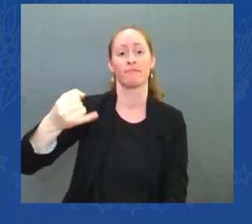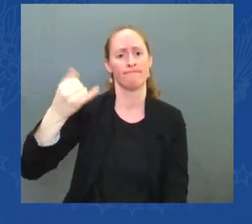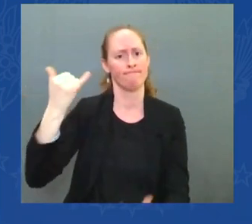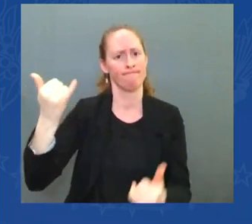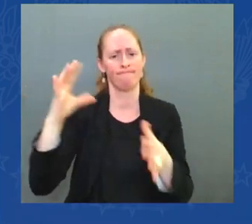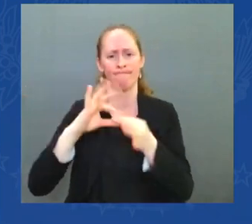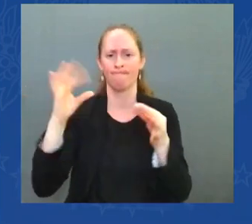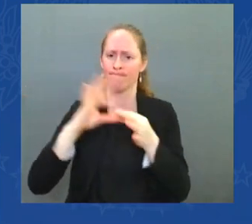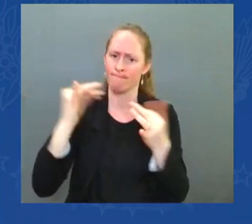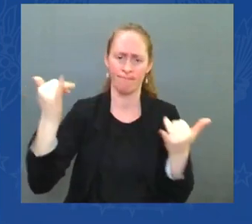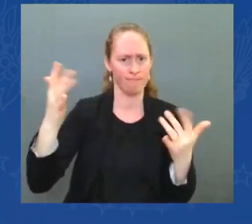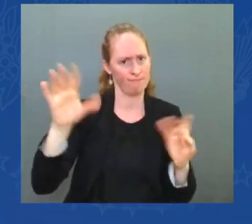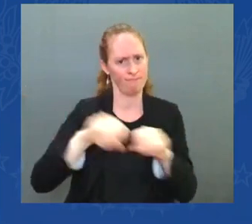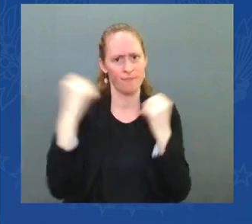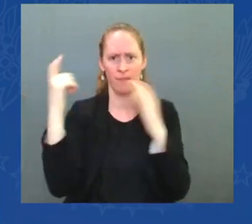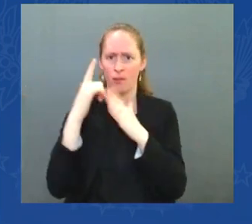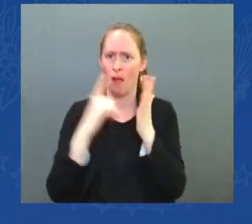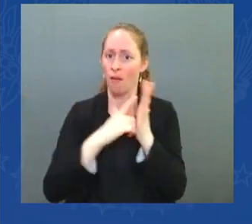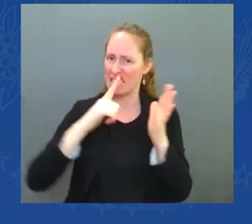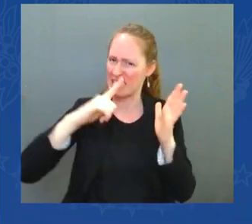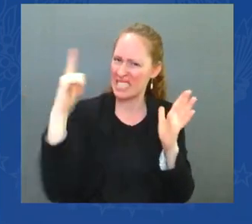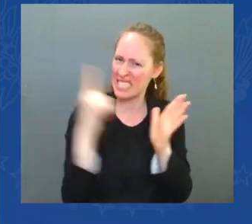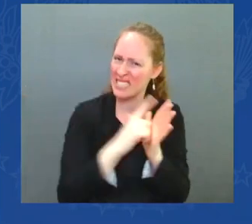serial number. Illegal.